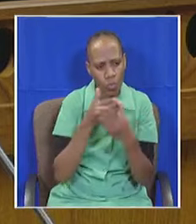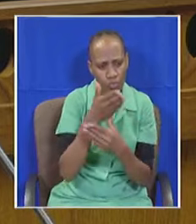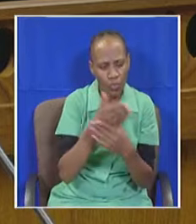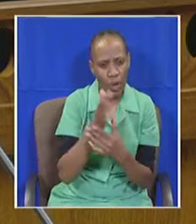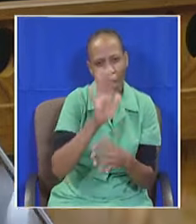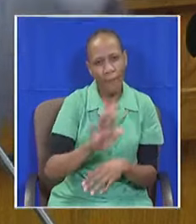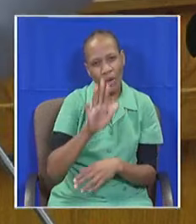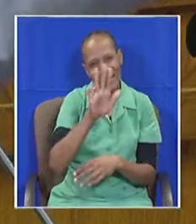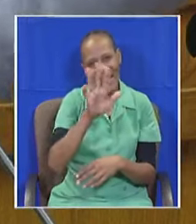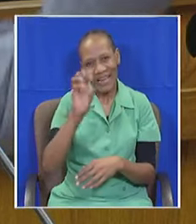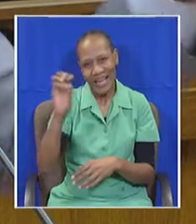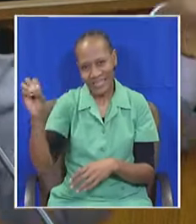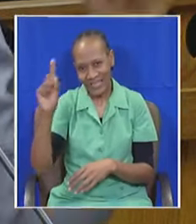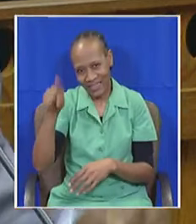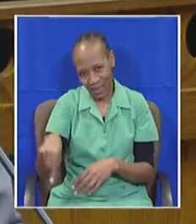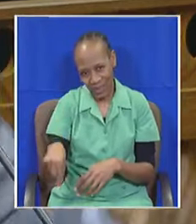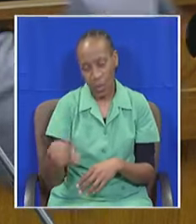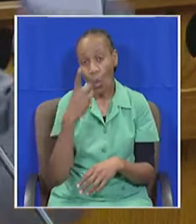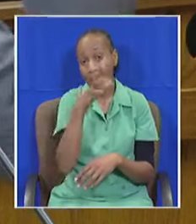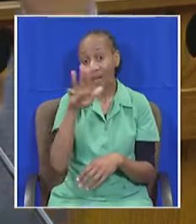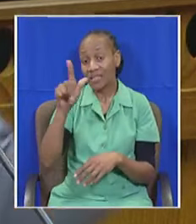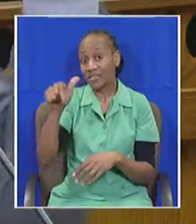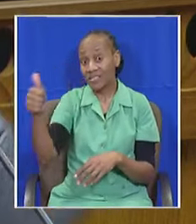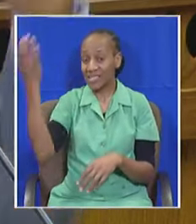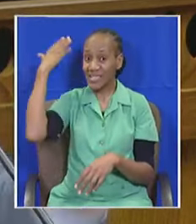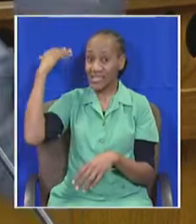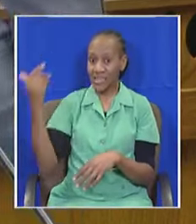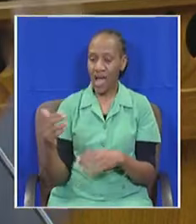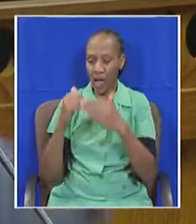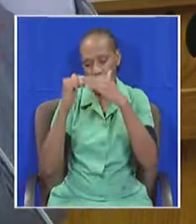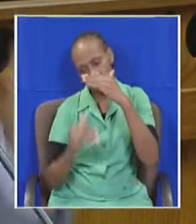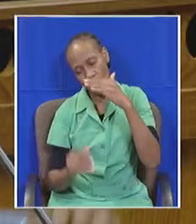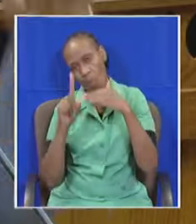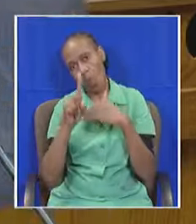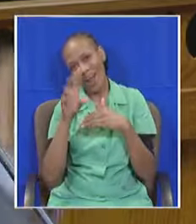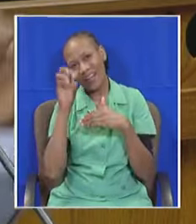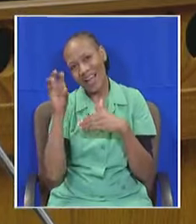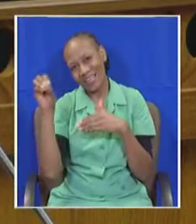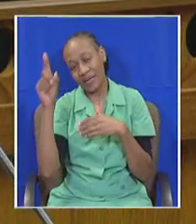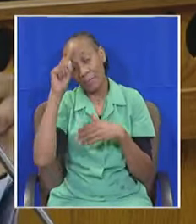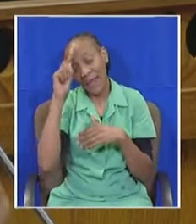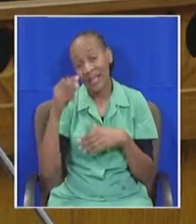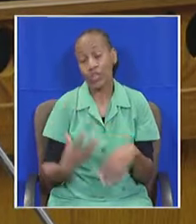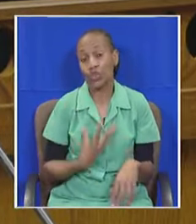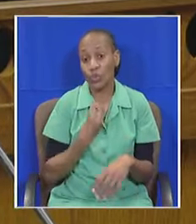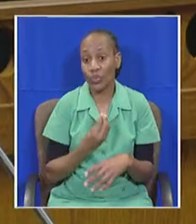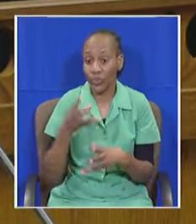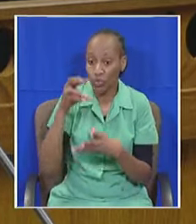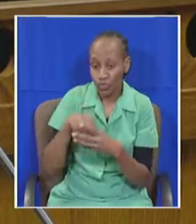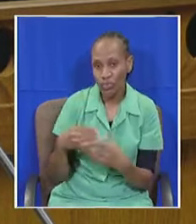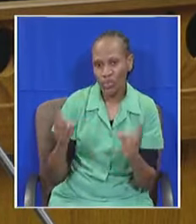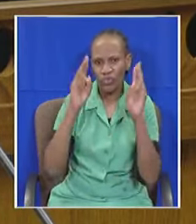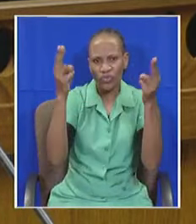to 900,000. In 1976, there was less than 100 black people or black young people in